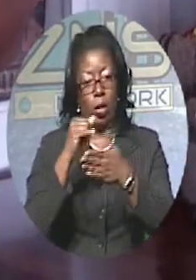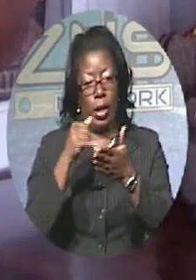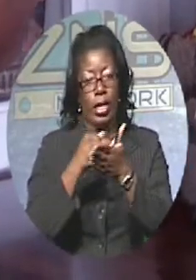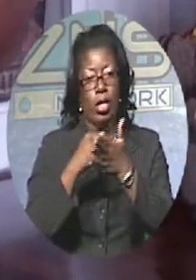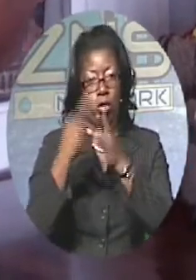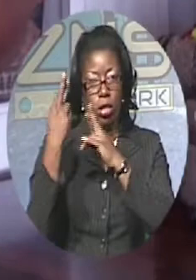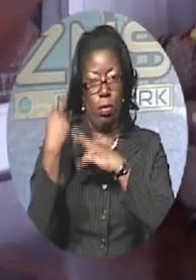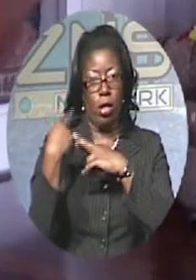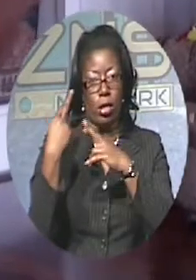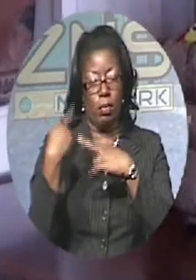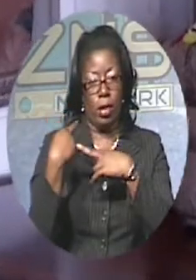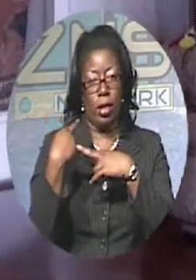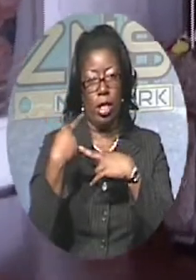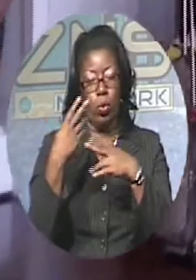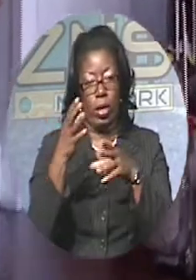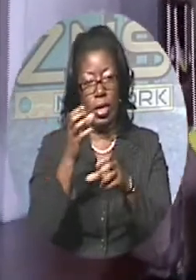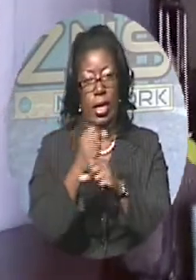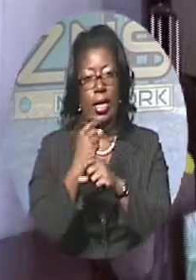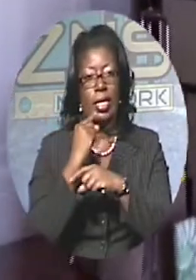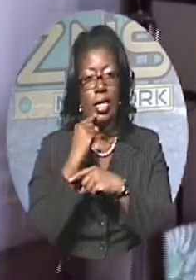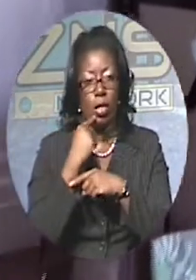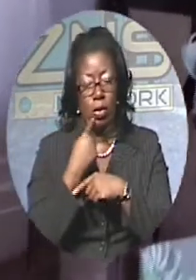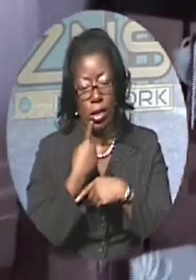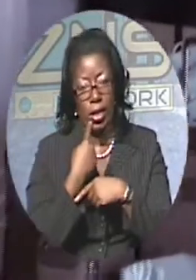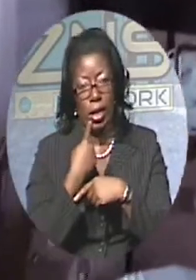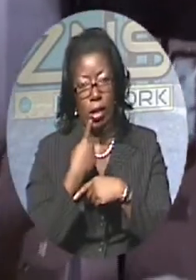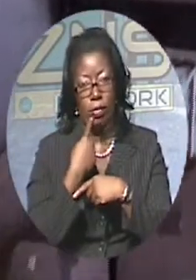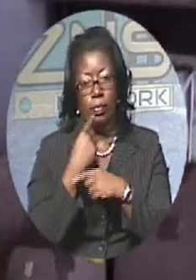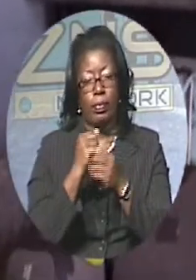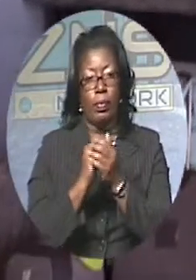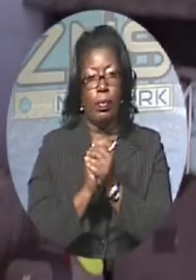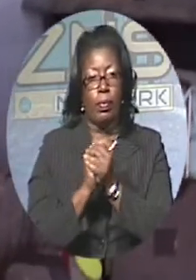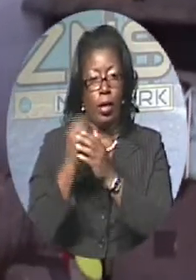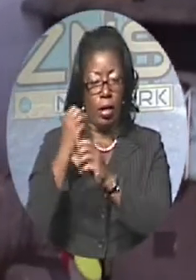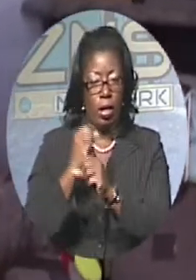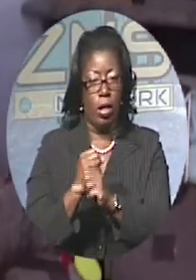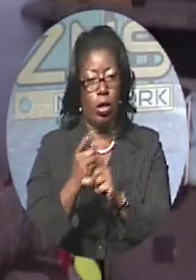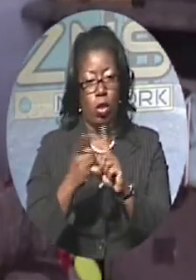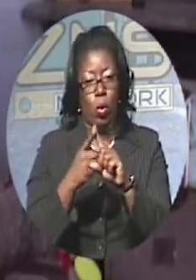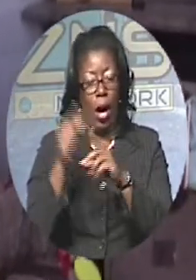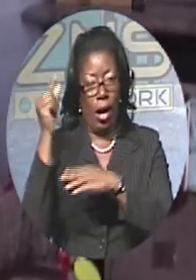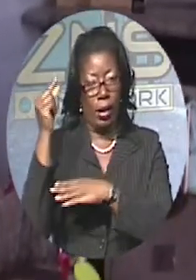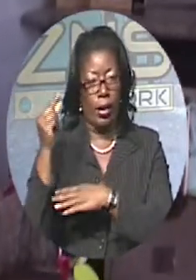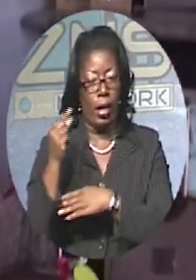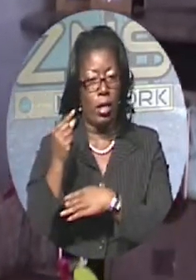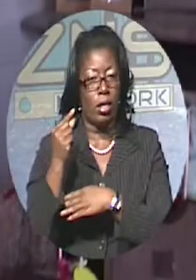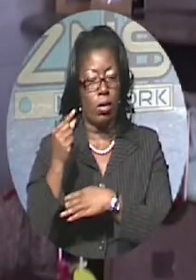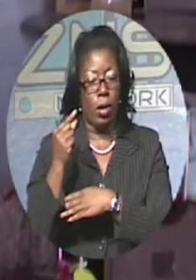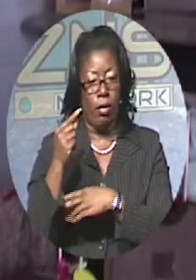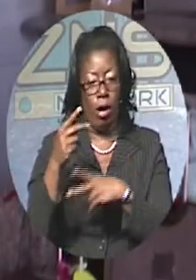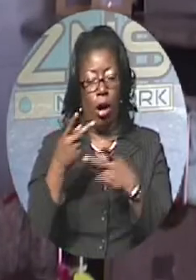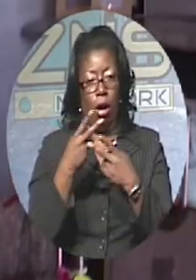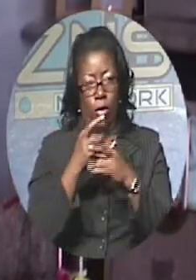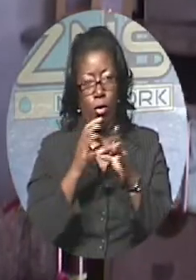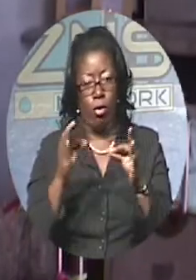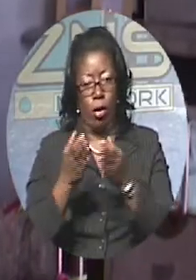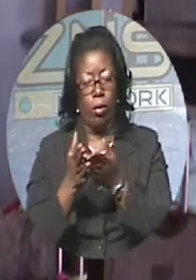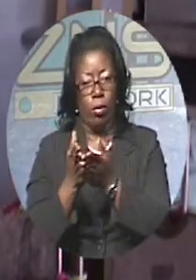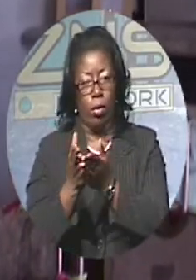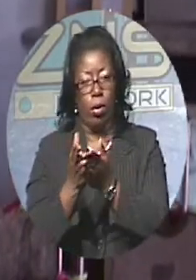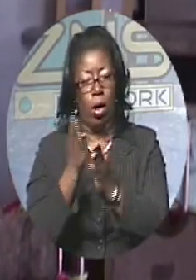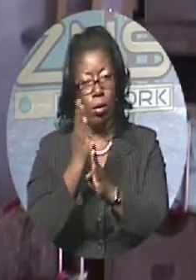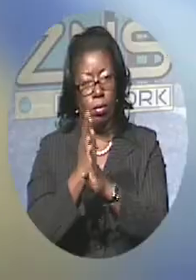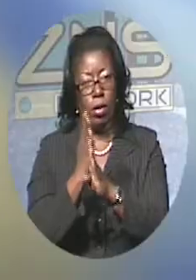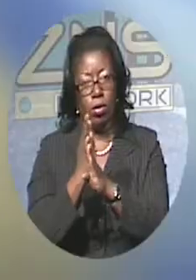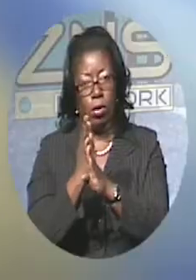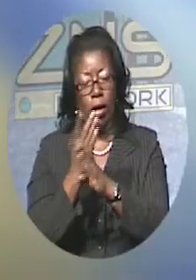take very seriously, and we advertise it to our guests and we provide a free shuttle for them to go down, so you know, we do participate in it a